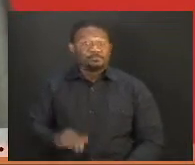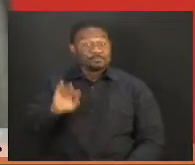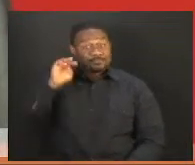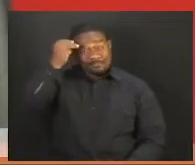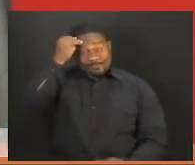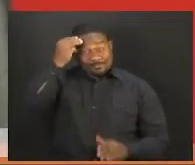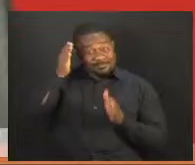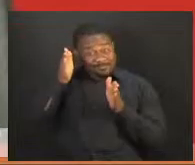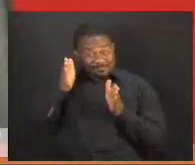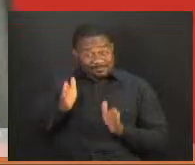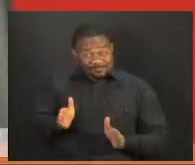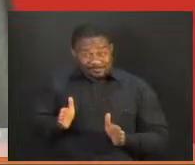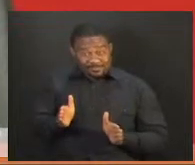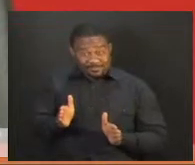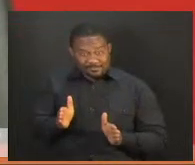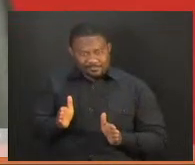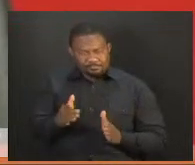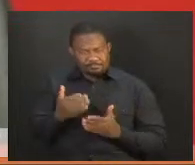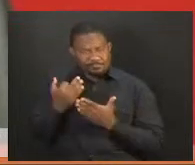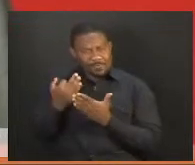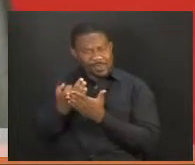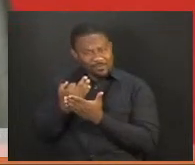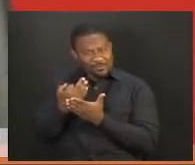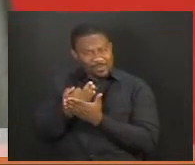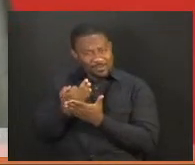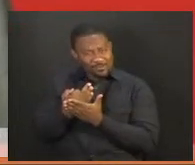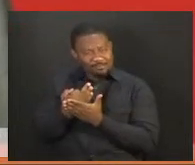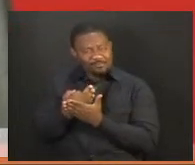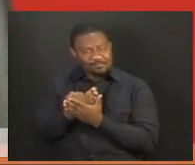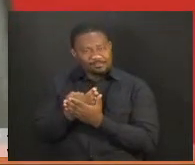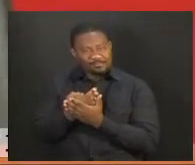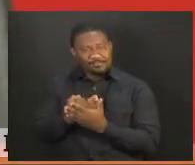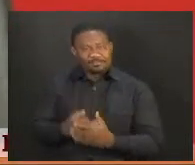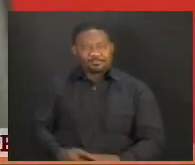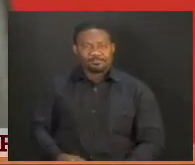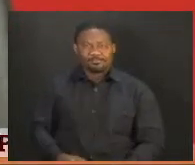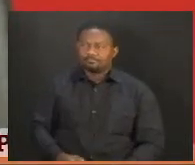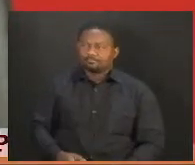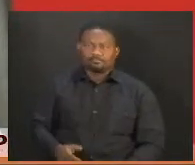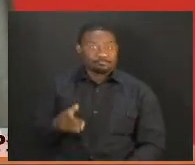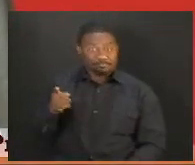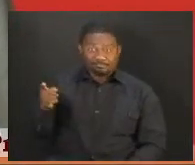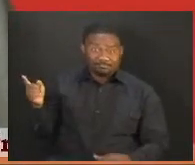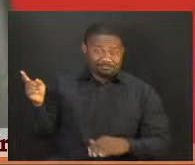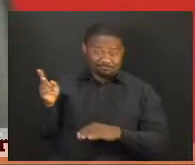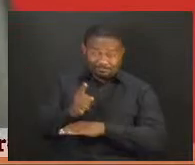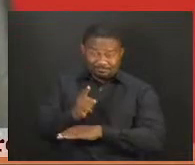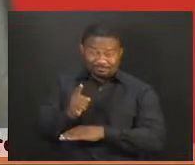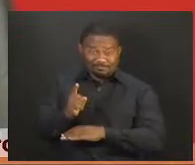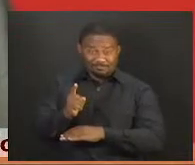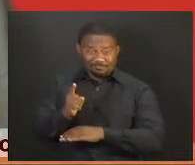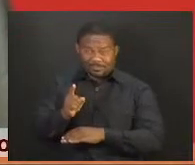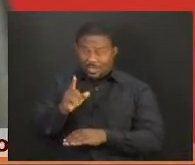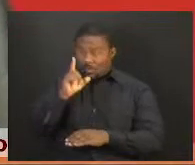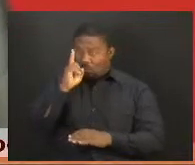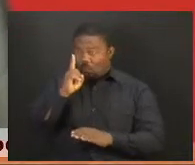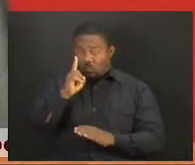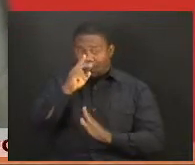Minister for Finance has taken 1